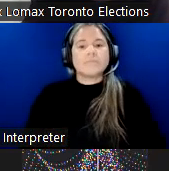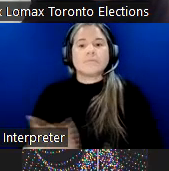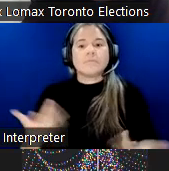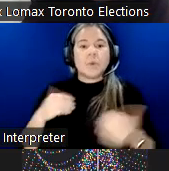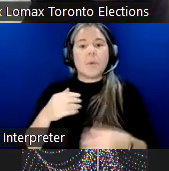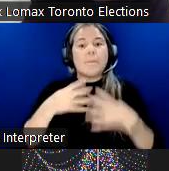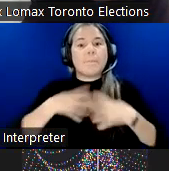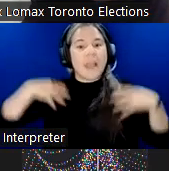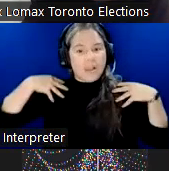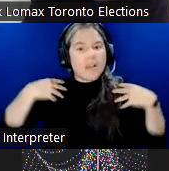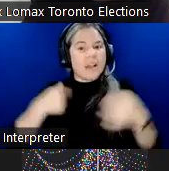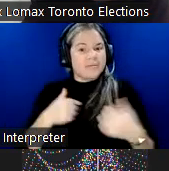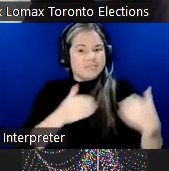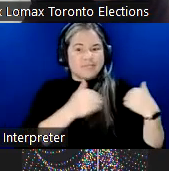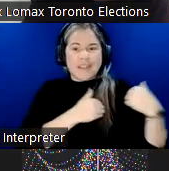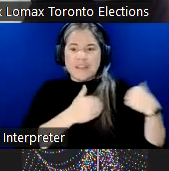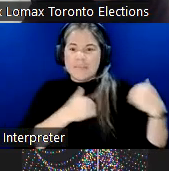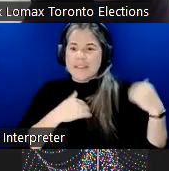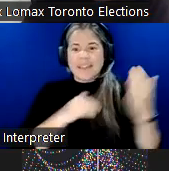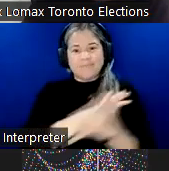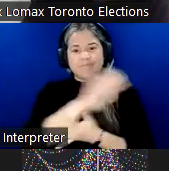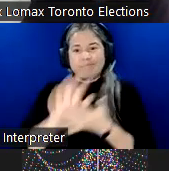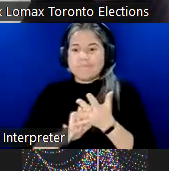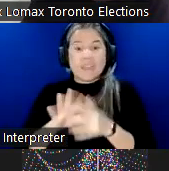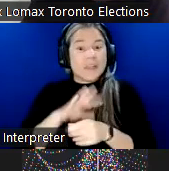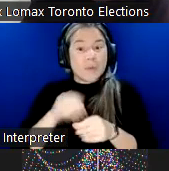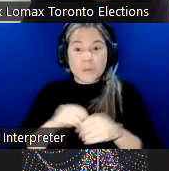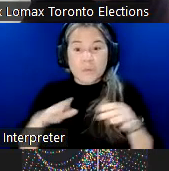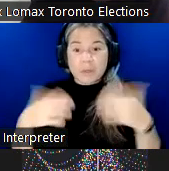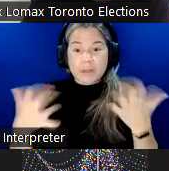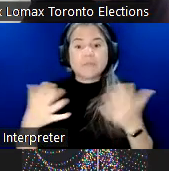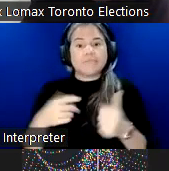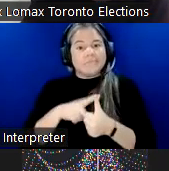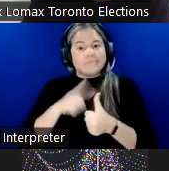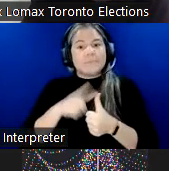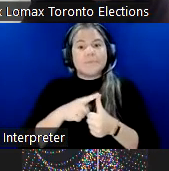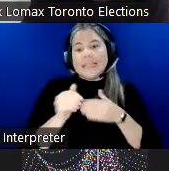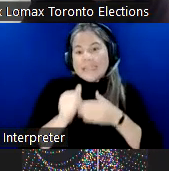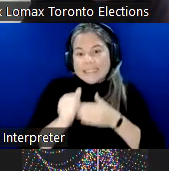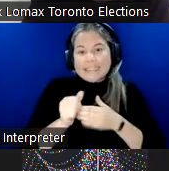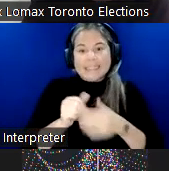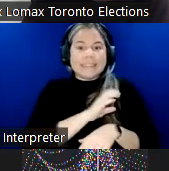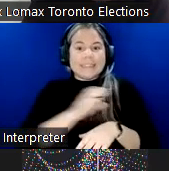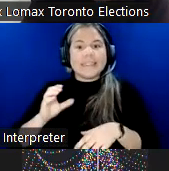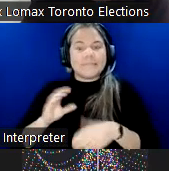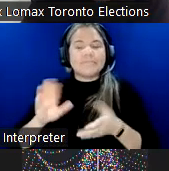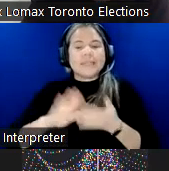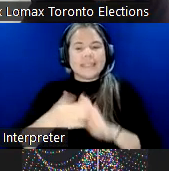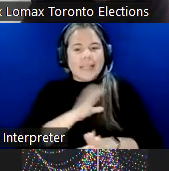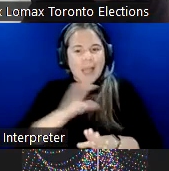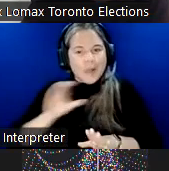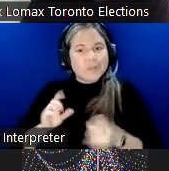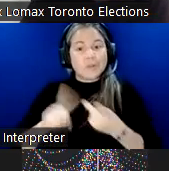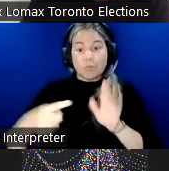The mayor has a wide range of responsibilities, and some of these include to provide leadership to City Council, represent Toronto across Canada and